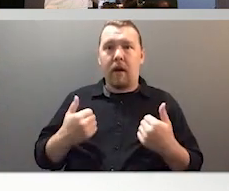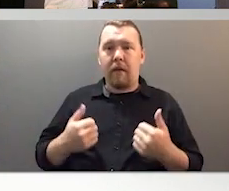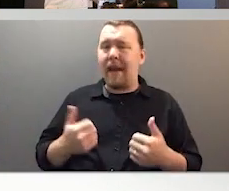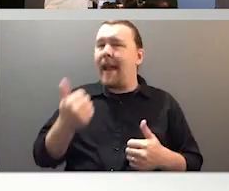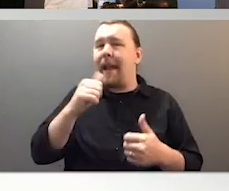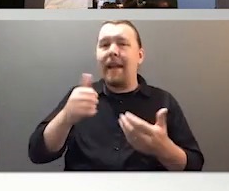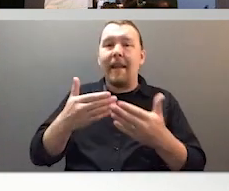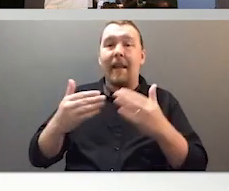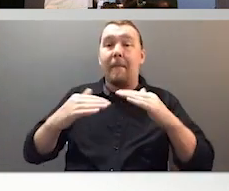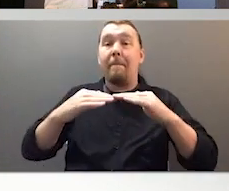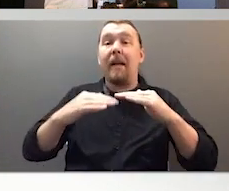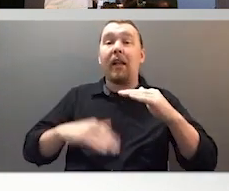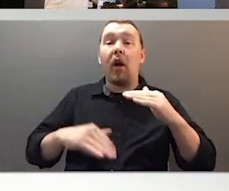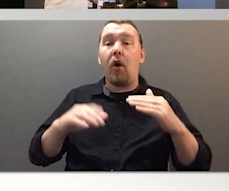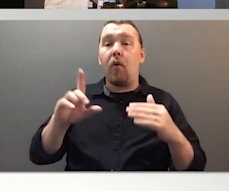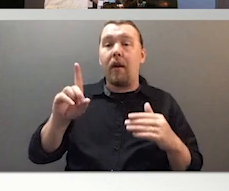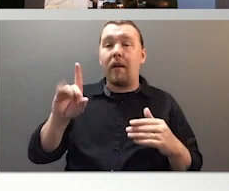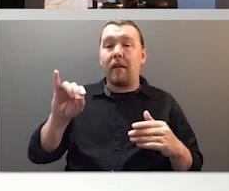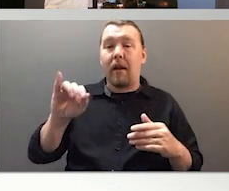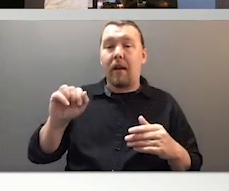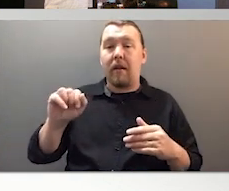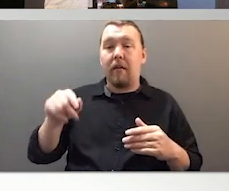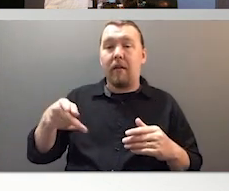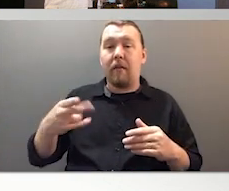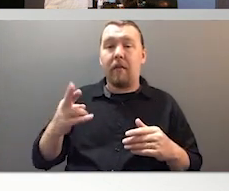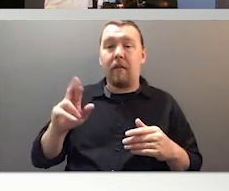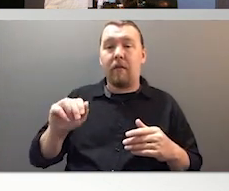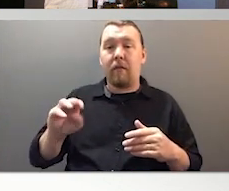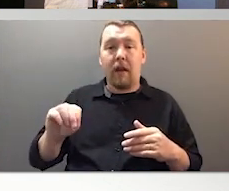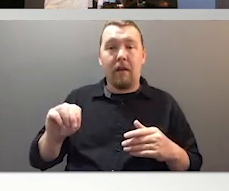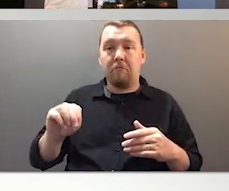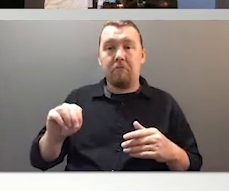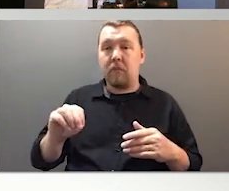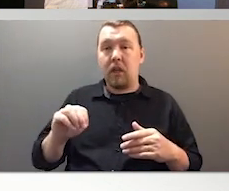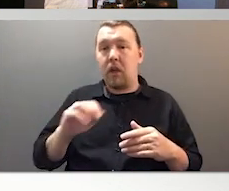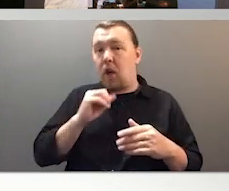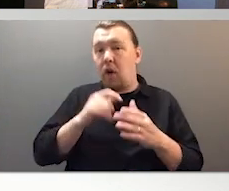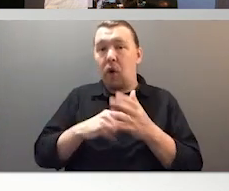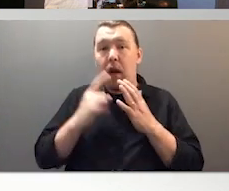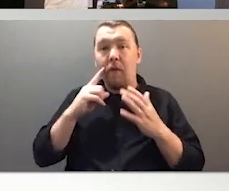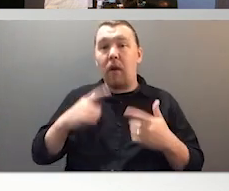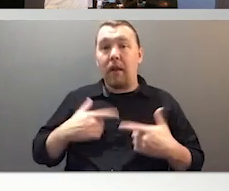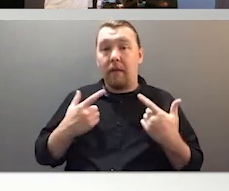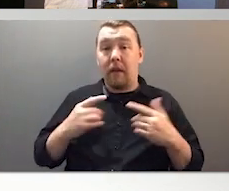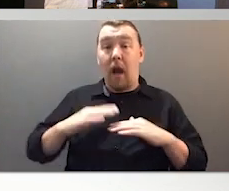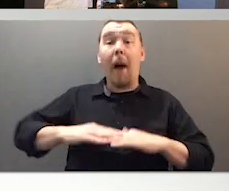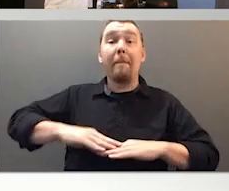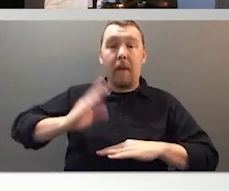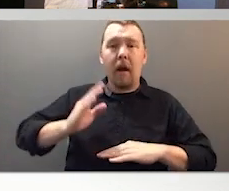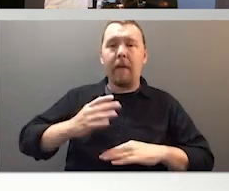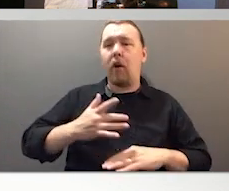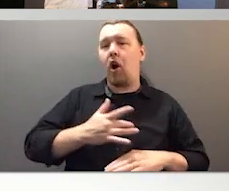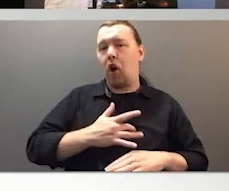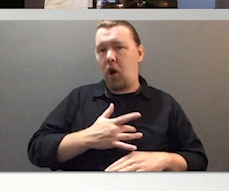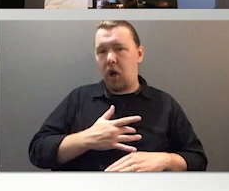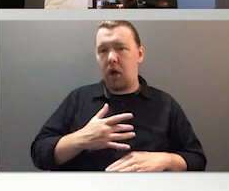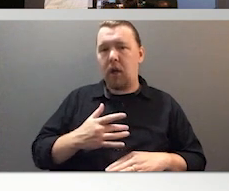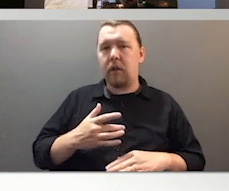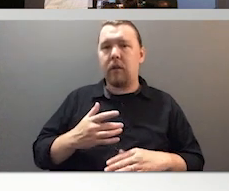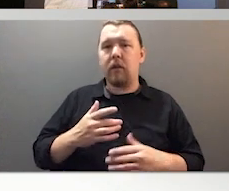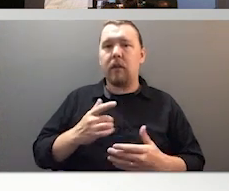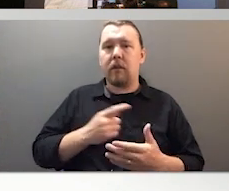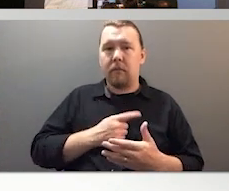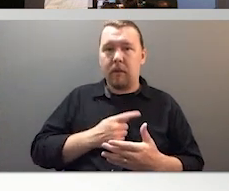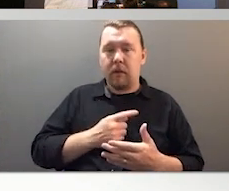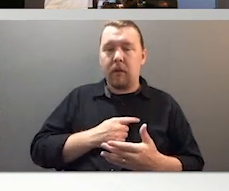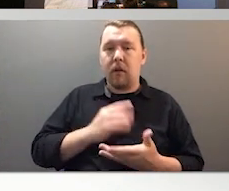actually survive in that flight or flight stage. Anything above, we've got increased heart rate, we have decreased lung